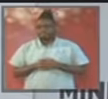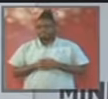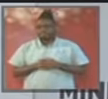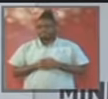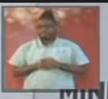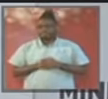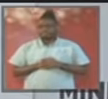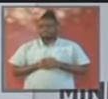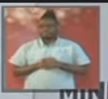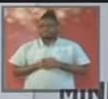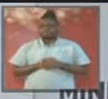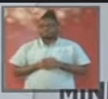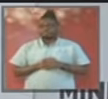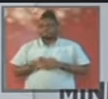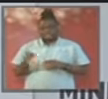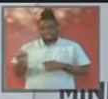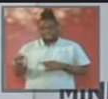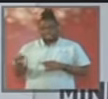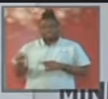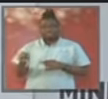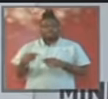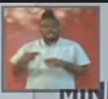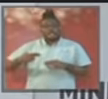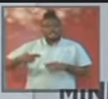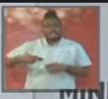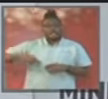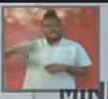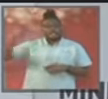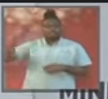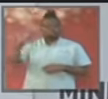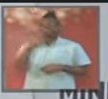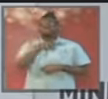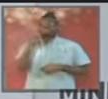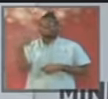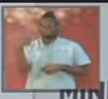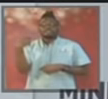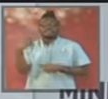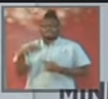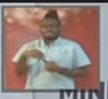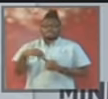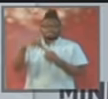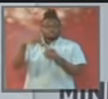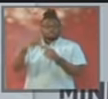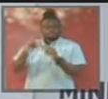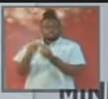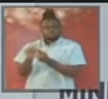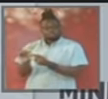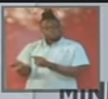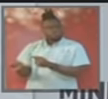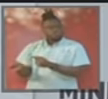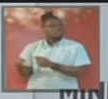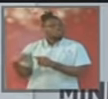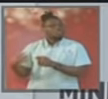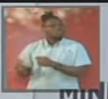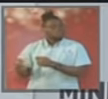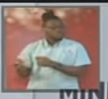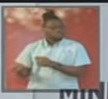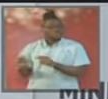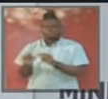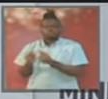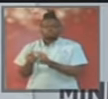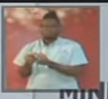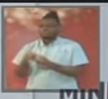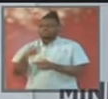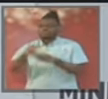These high-risk people are a special group, and therefore there is a global